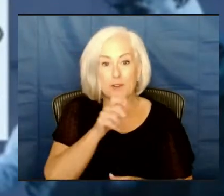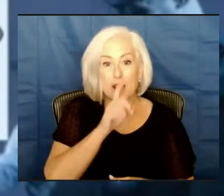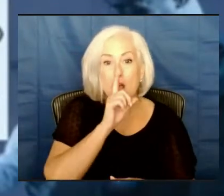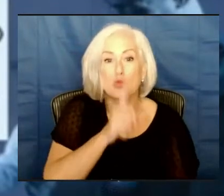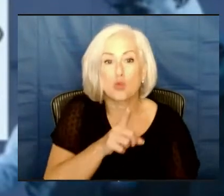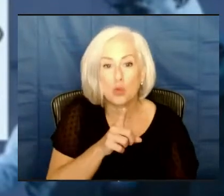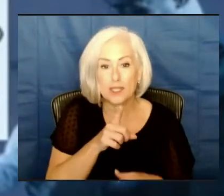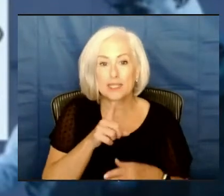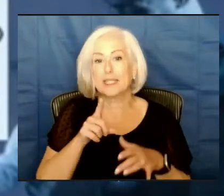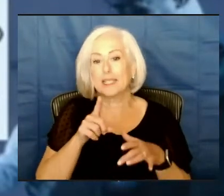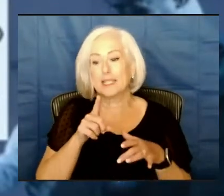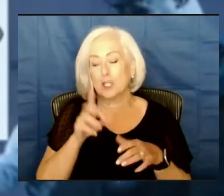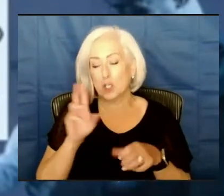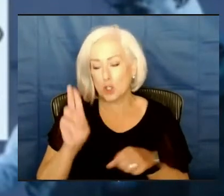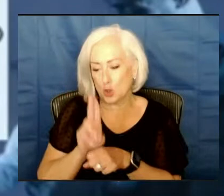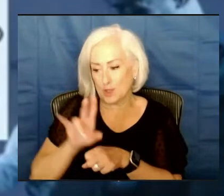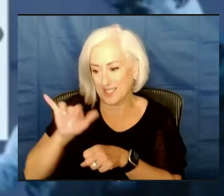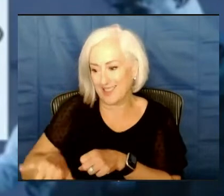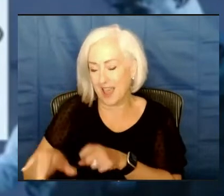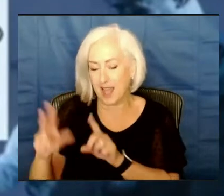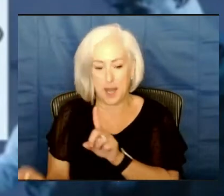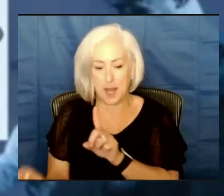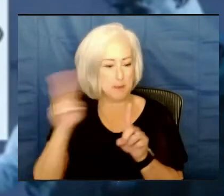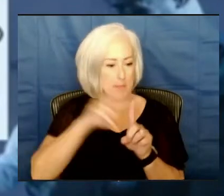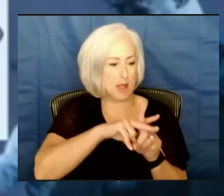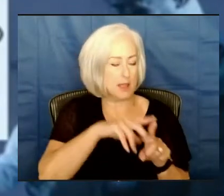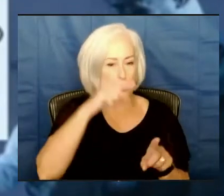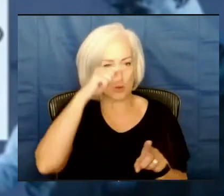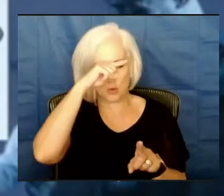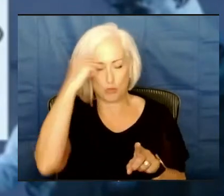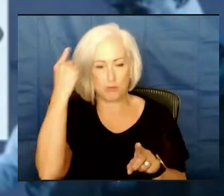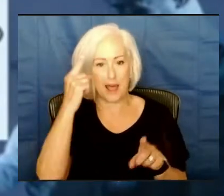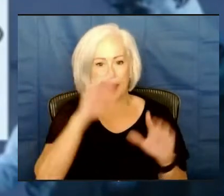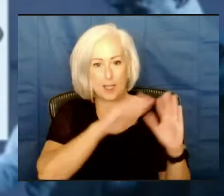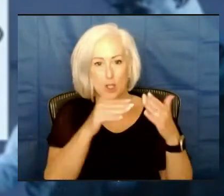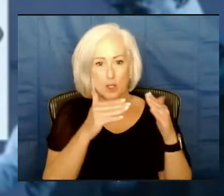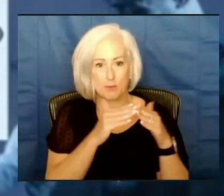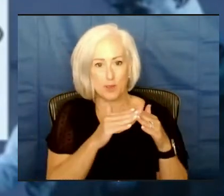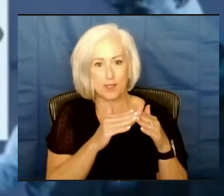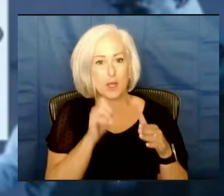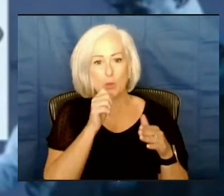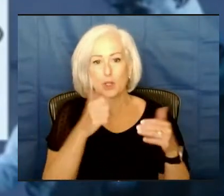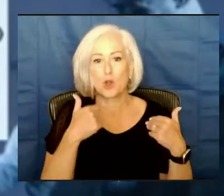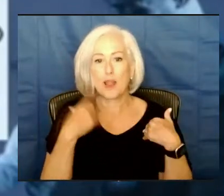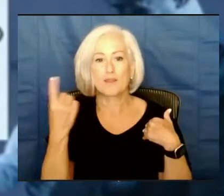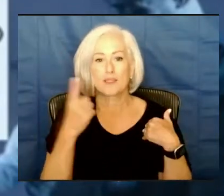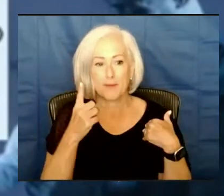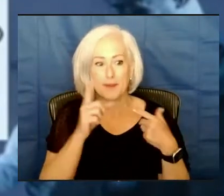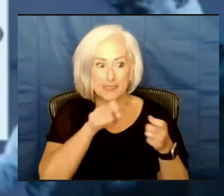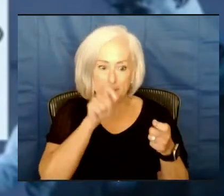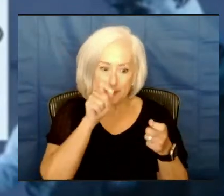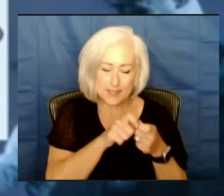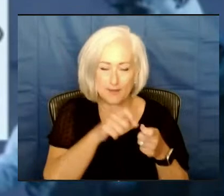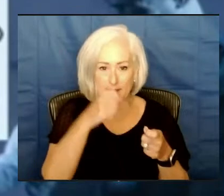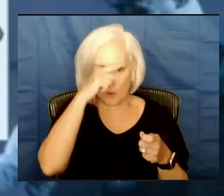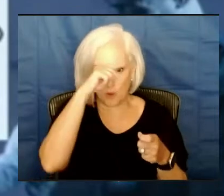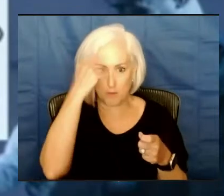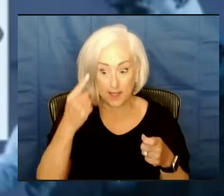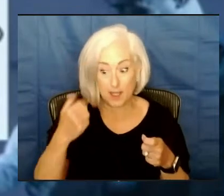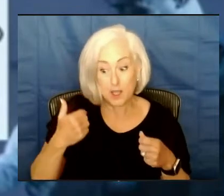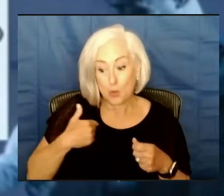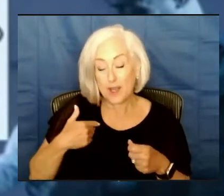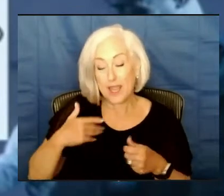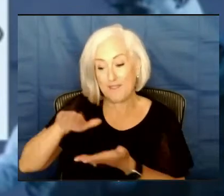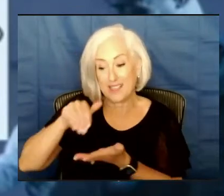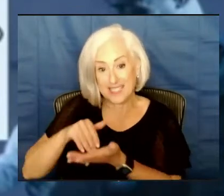taken that focus to the Black community. We don't have anything solely for Black. So we have a Center for Rural Health, but we do not have a